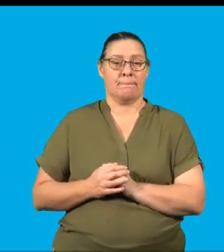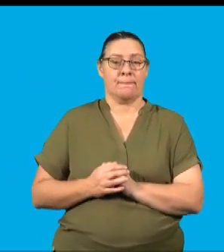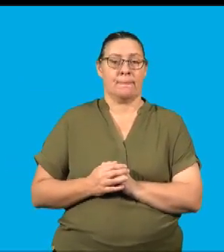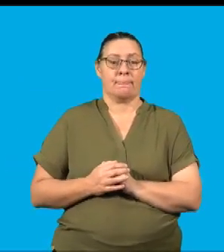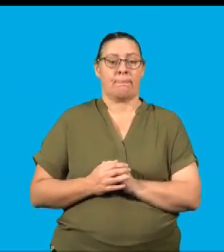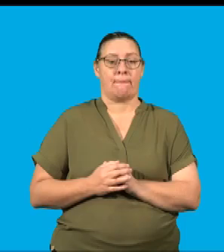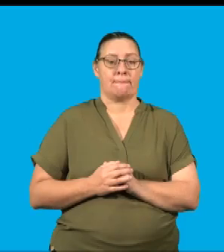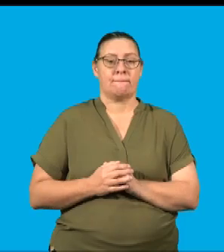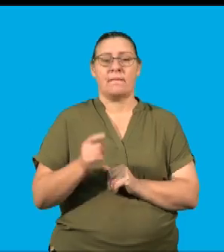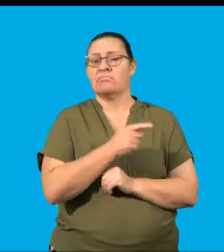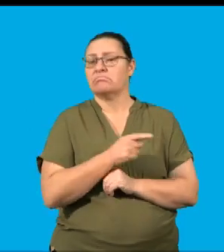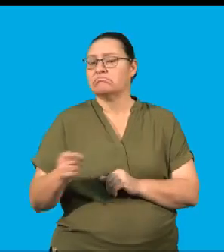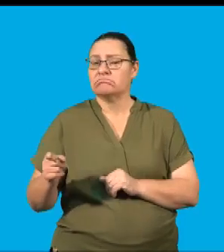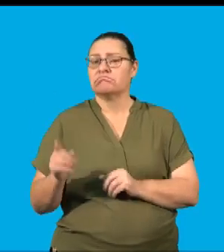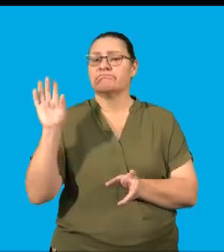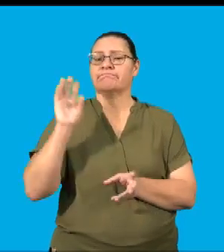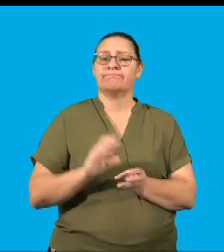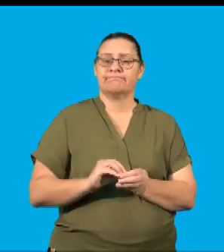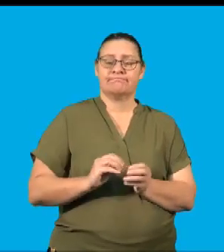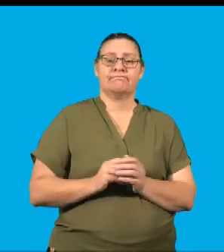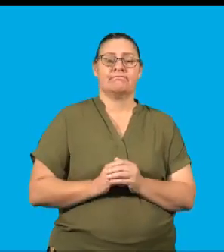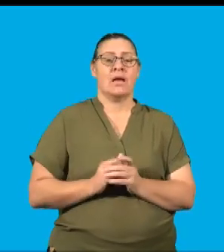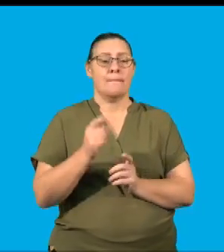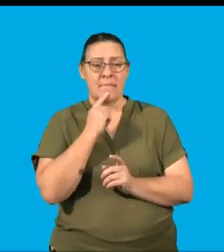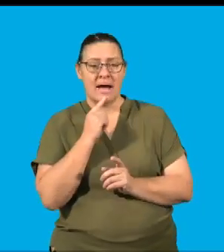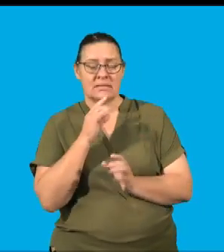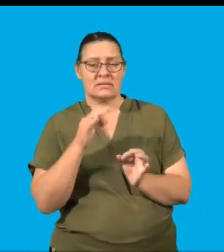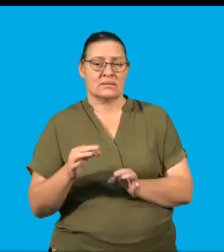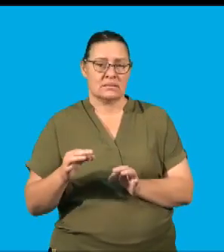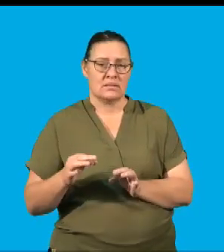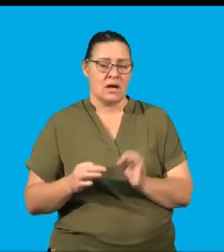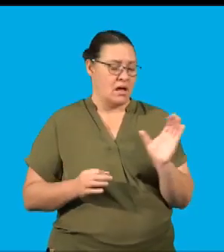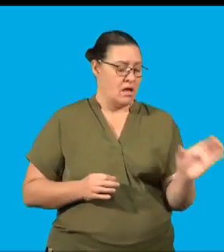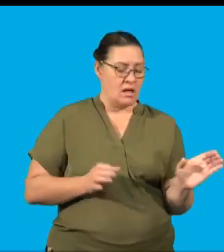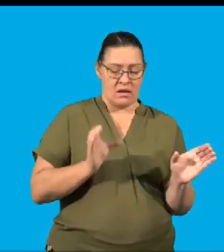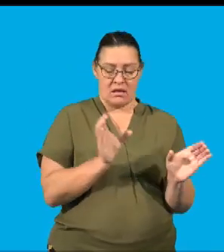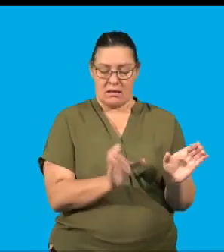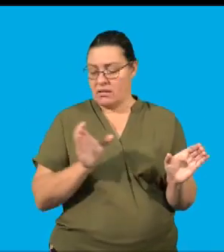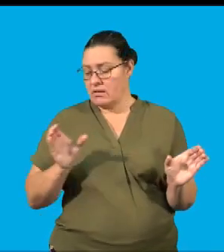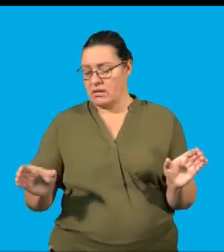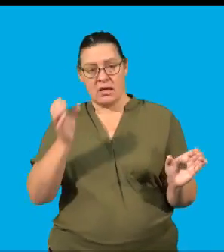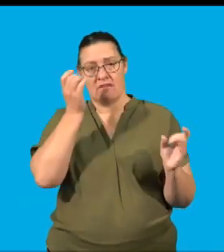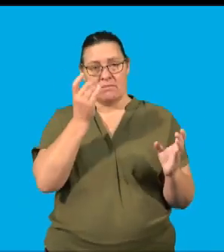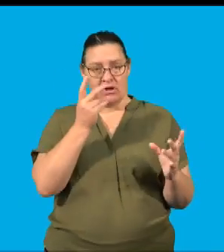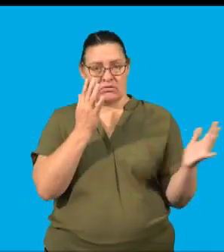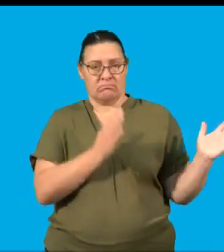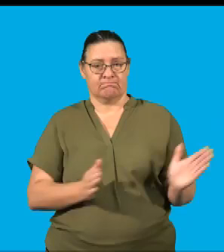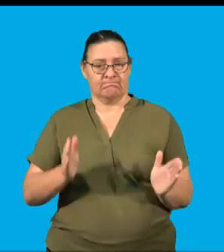the interquartile range, you first need to determine the quartiles of the data.